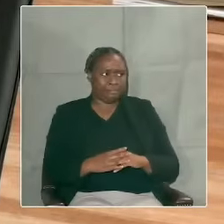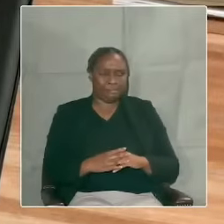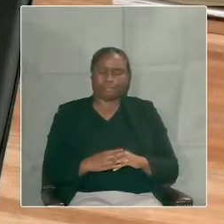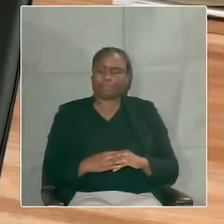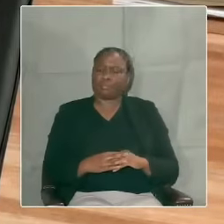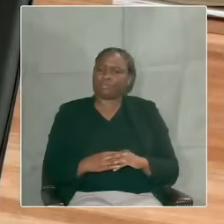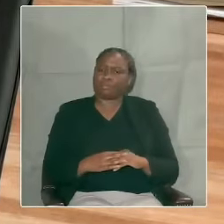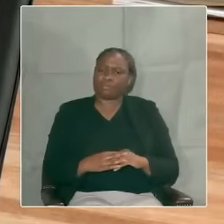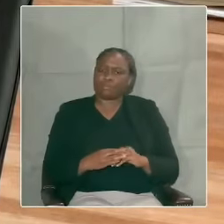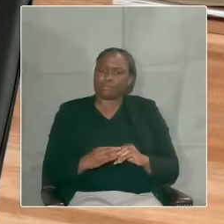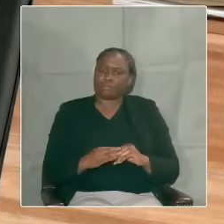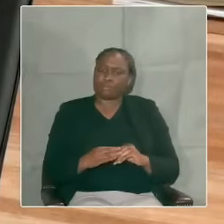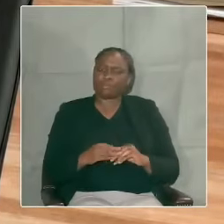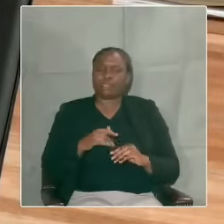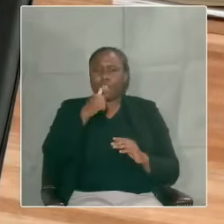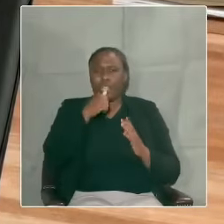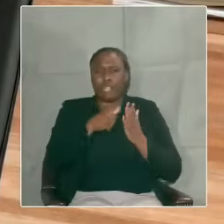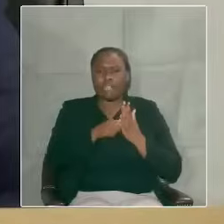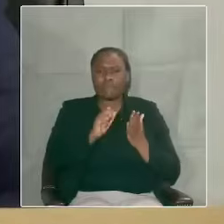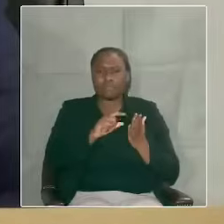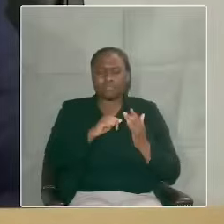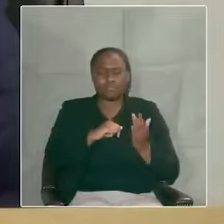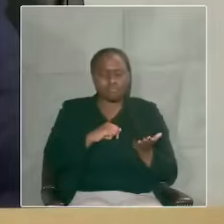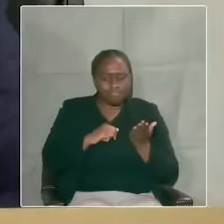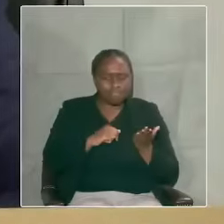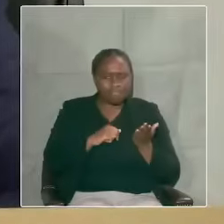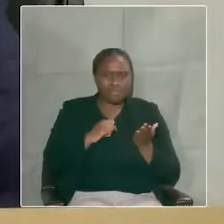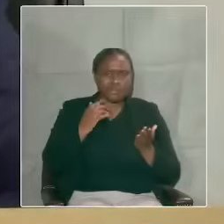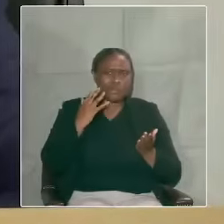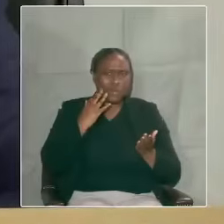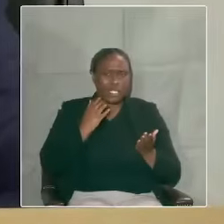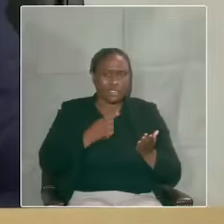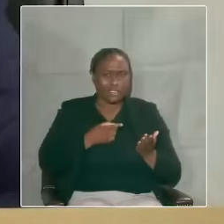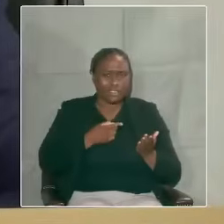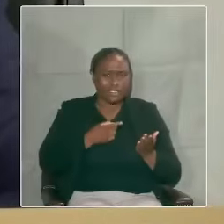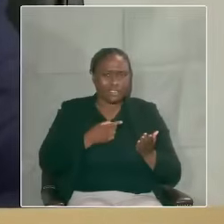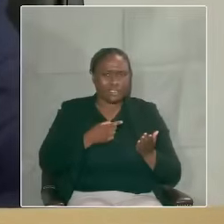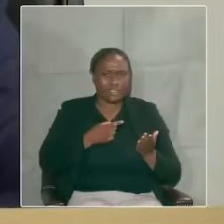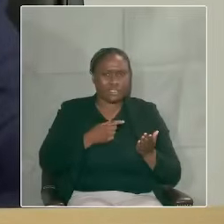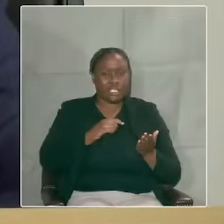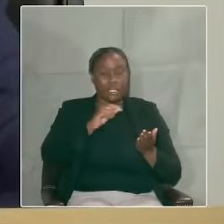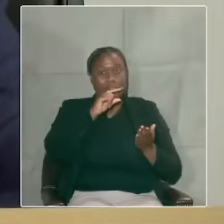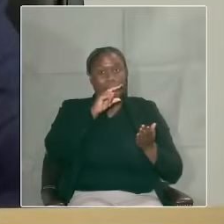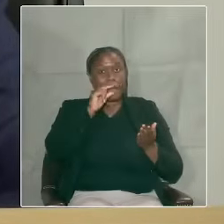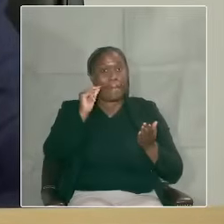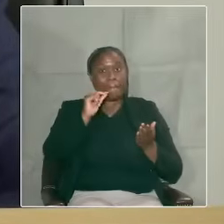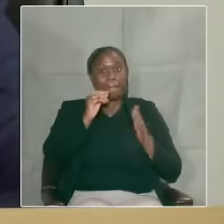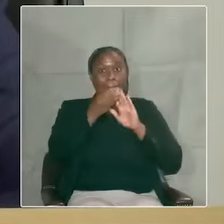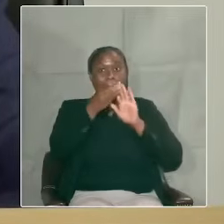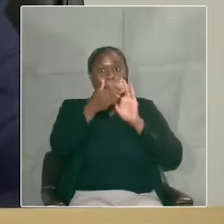when, more or less, you became aware of that letter, that he had sent it off in his own name?